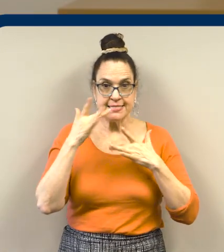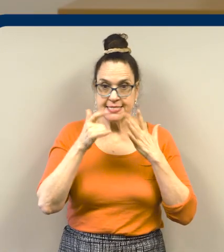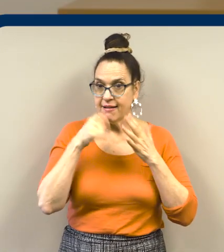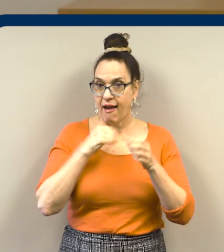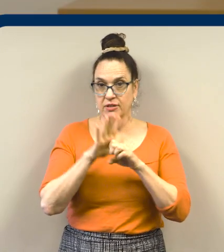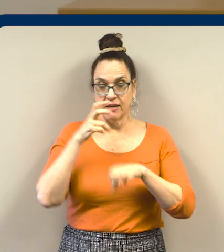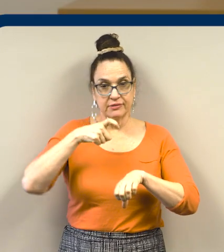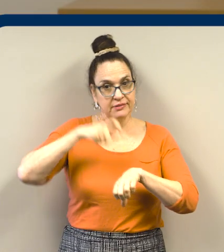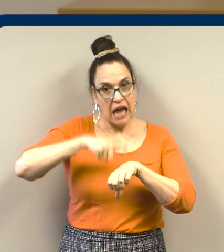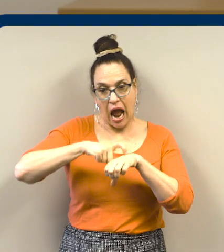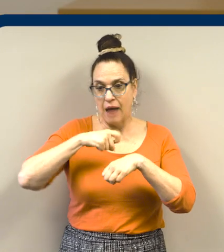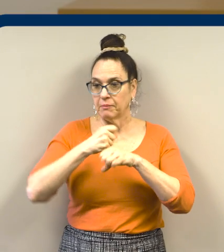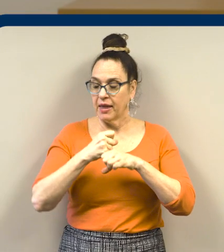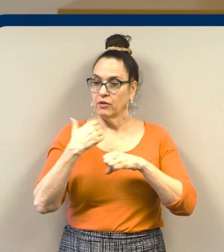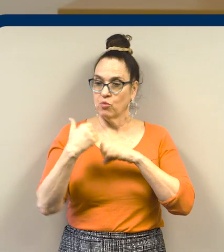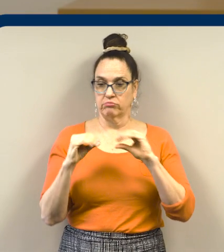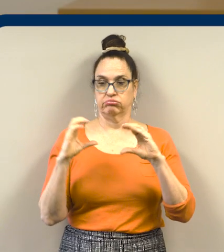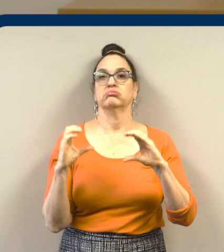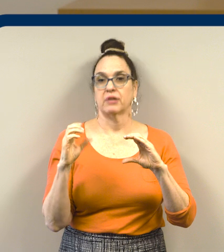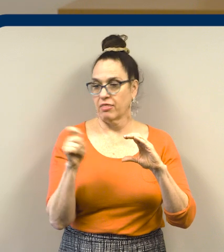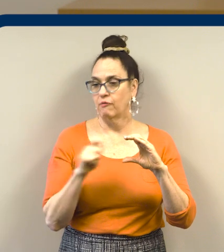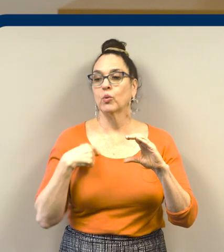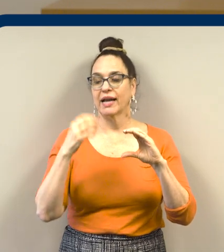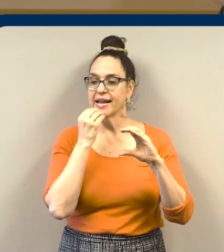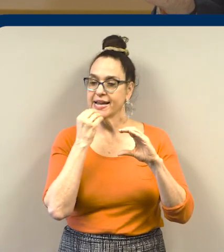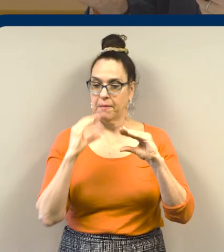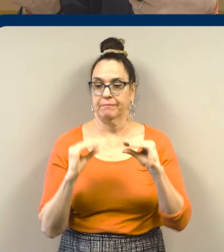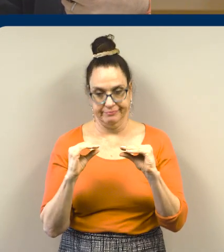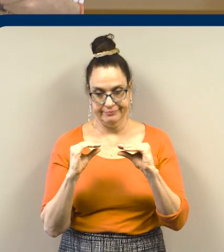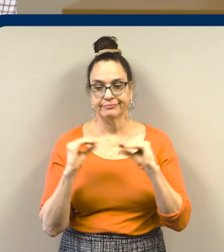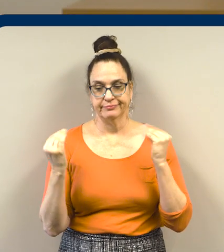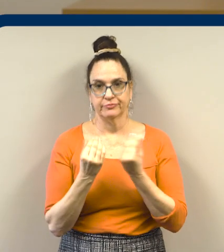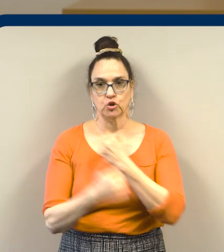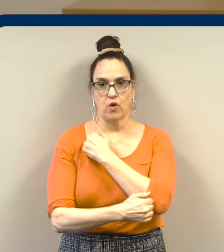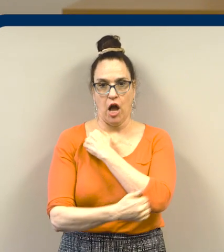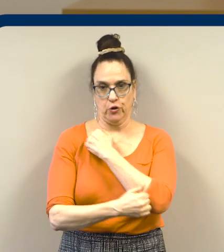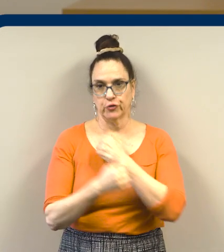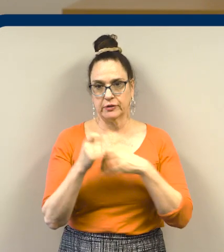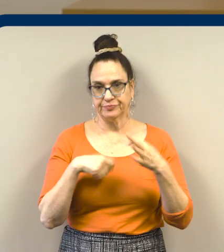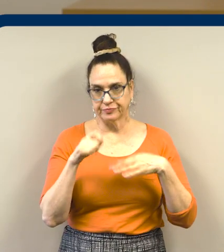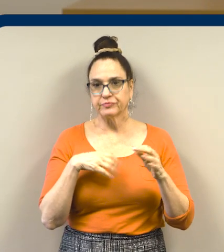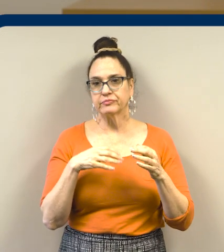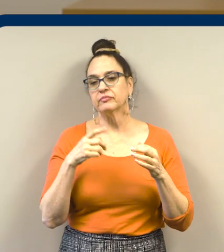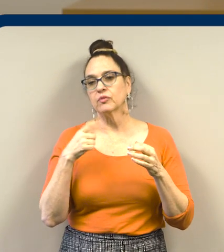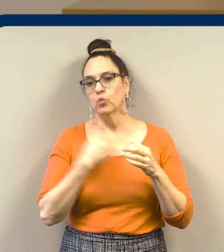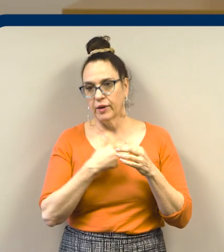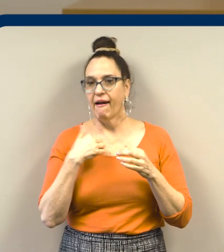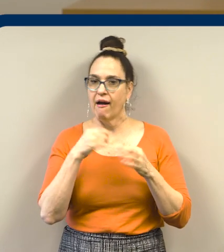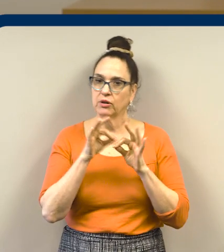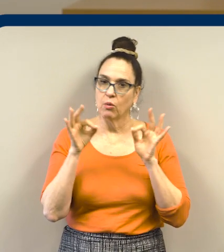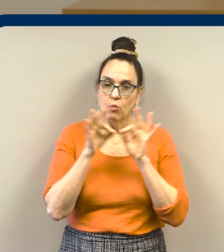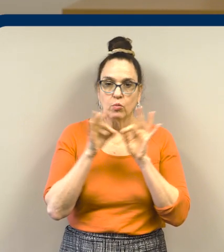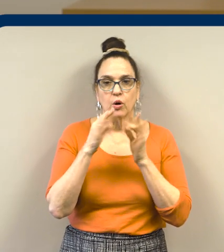rise. Therefore, they ate matzah, unleavened bread. One of the most awaited parts of the Seder is